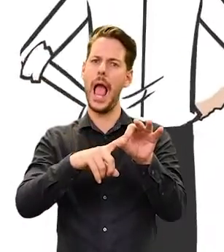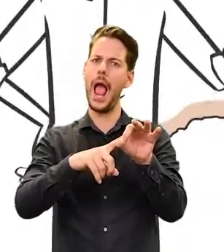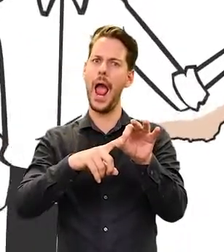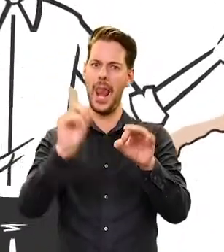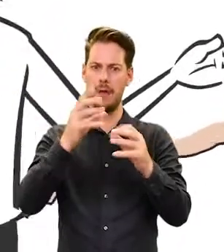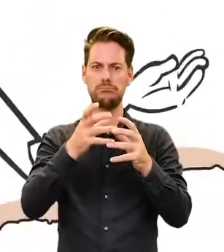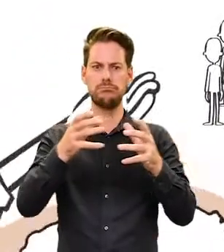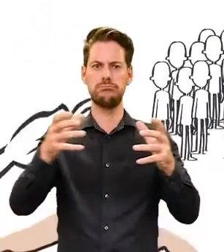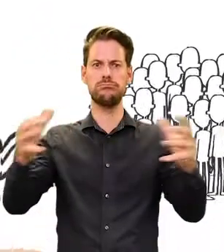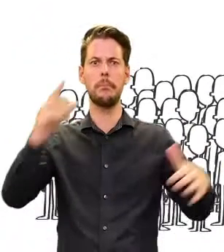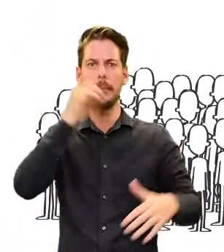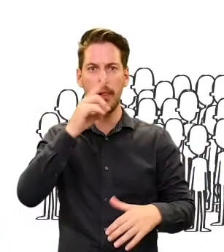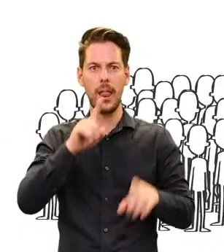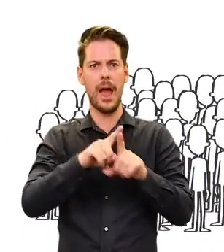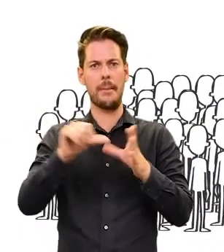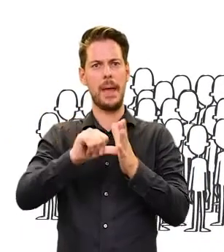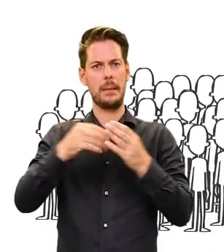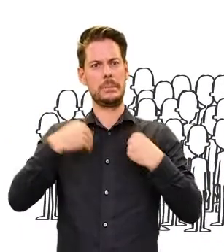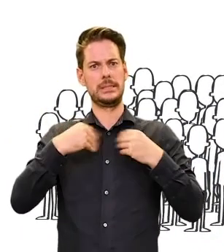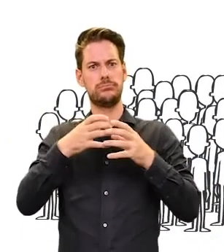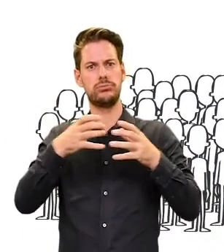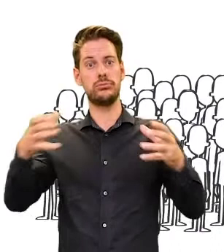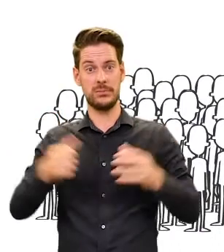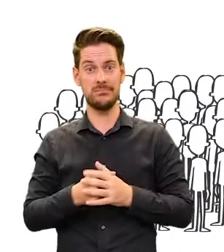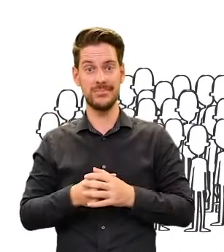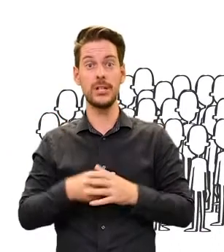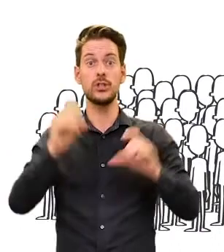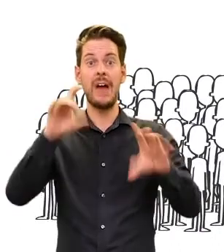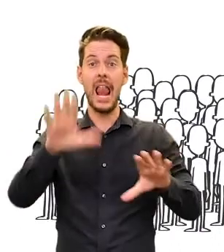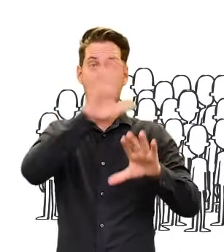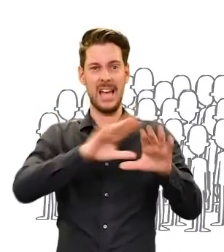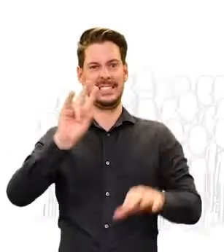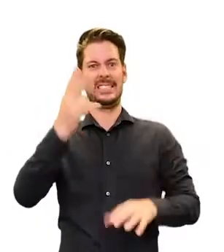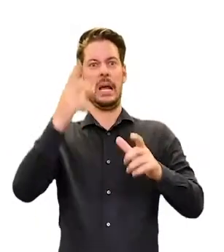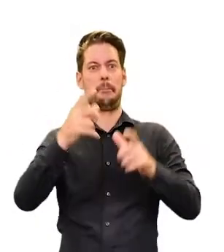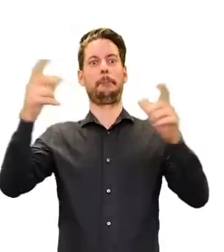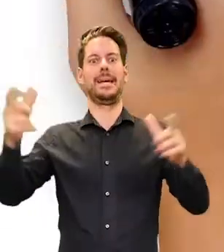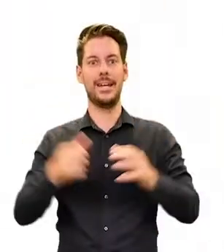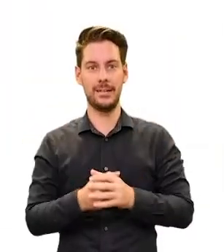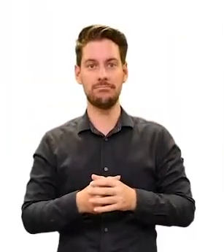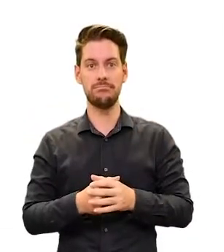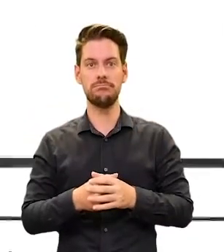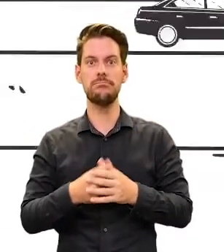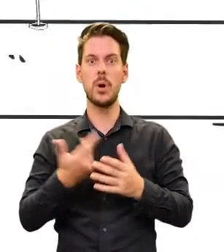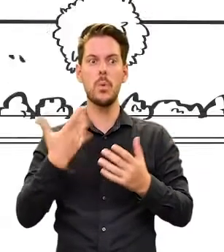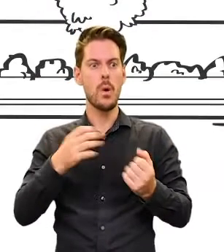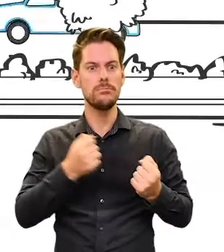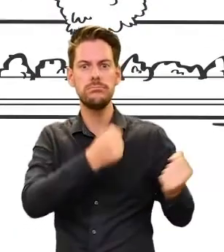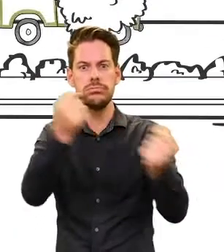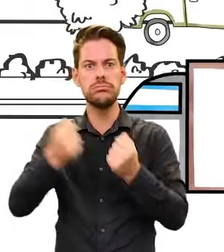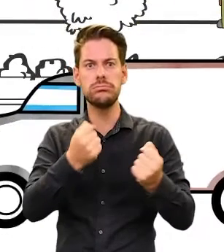Queensland has a growing population and economy, and is the second largest state in Australia. Moving people and goods requires